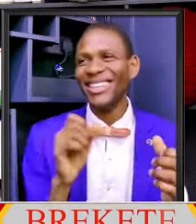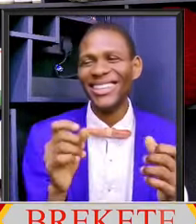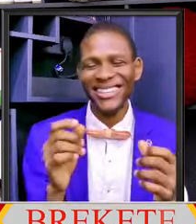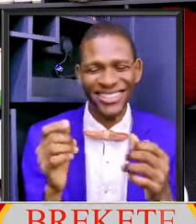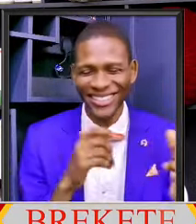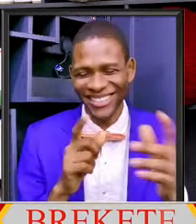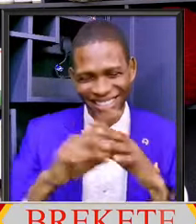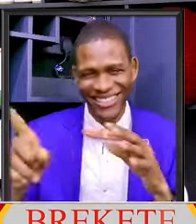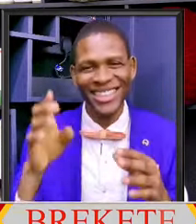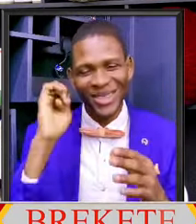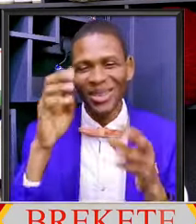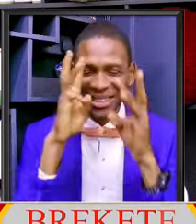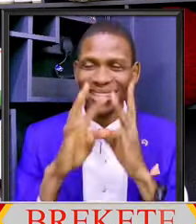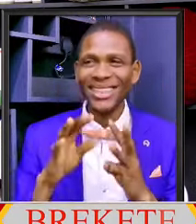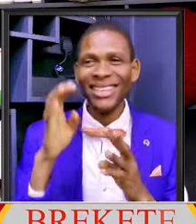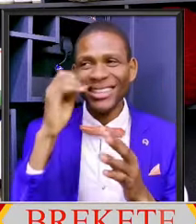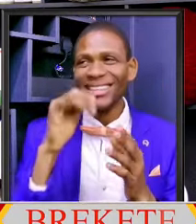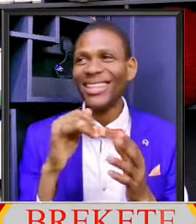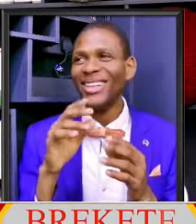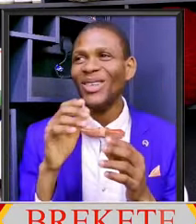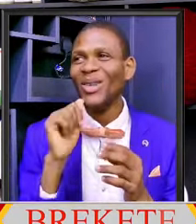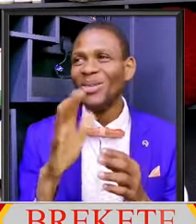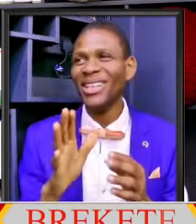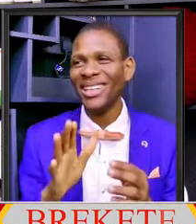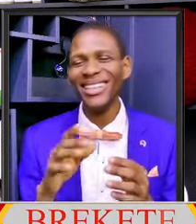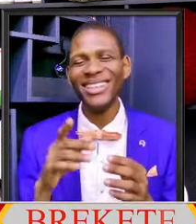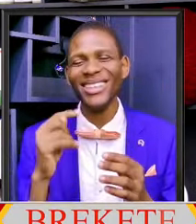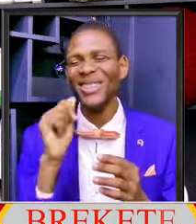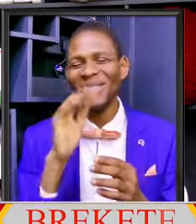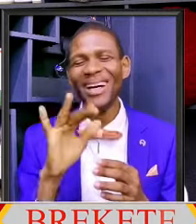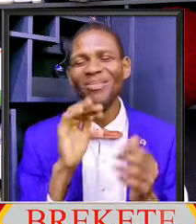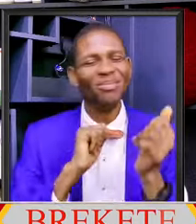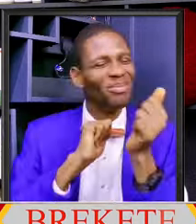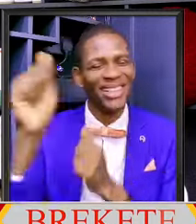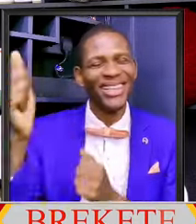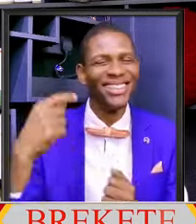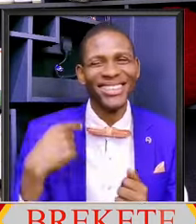hey. They say, wait, you say, woman, the woman pass my power.